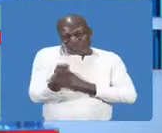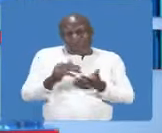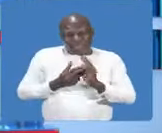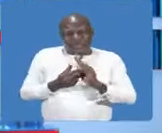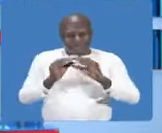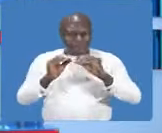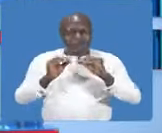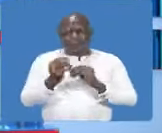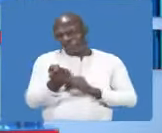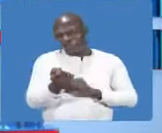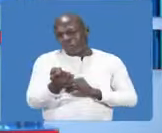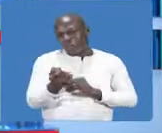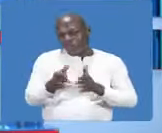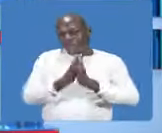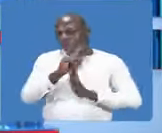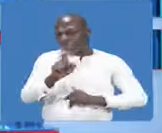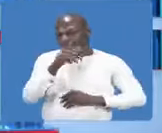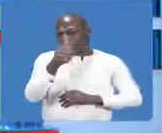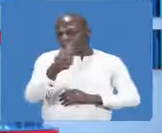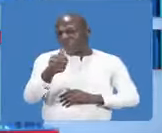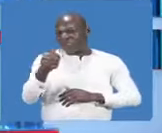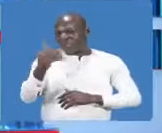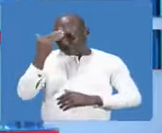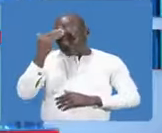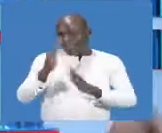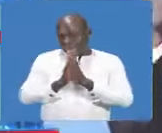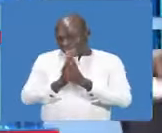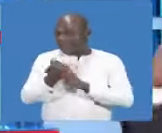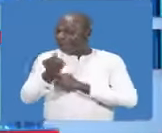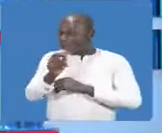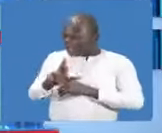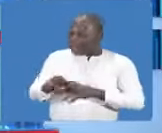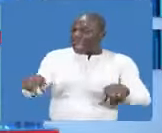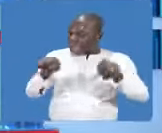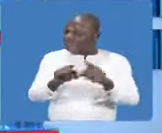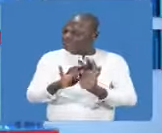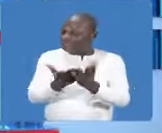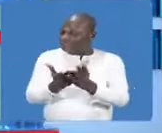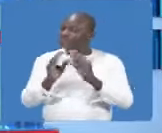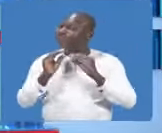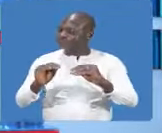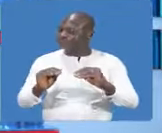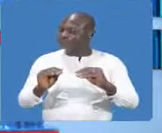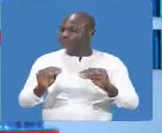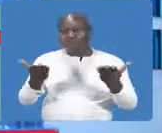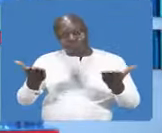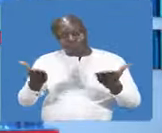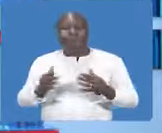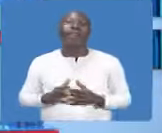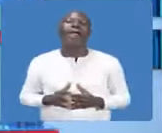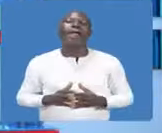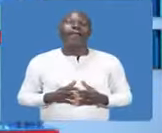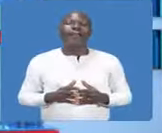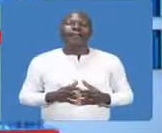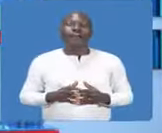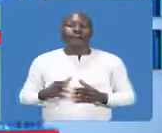be kire wade bi na ye wi a wo bisa ho se unim mpae bo said the bible e kirekire no ana